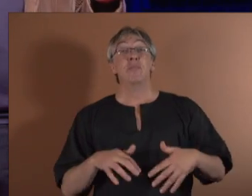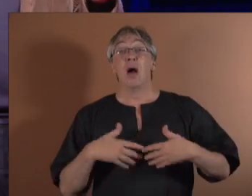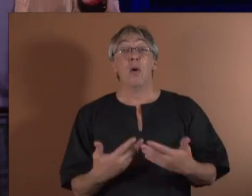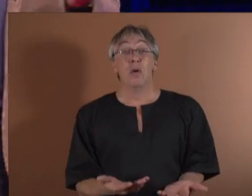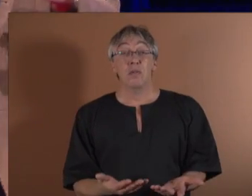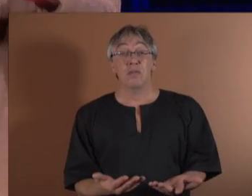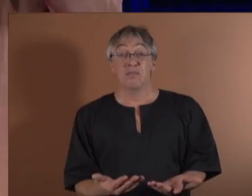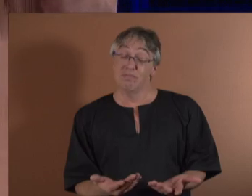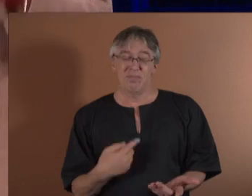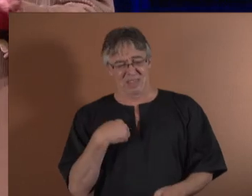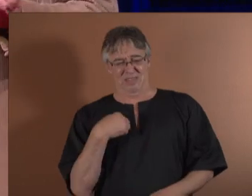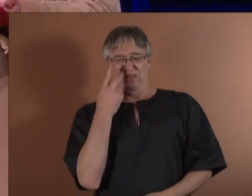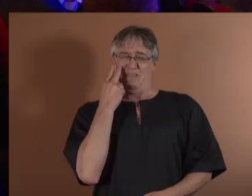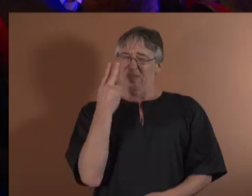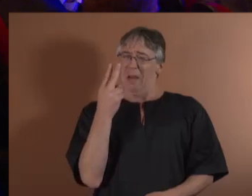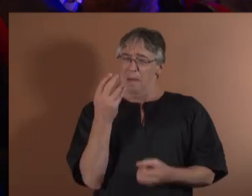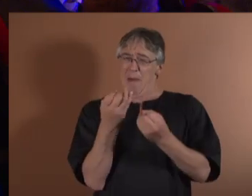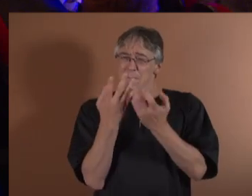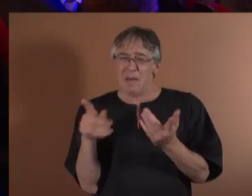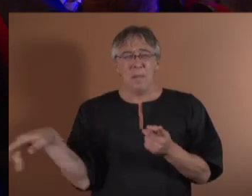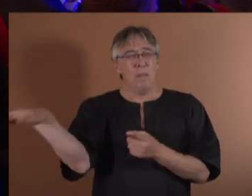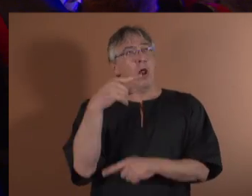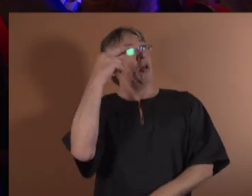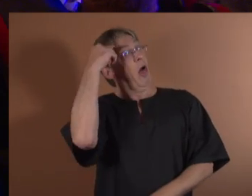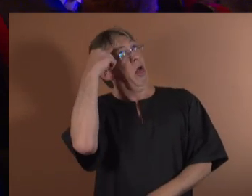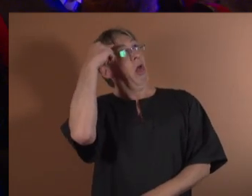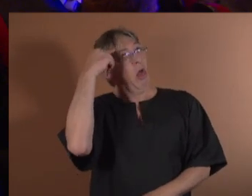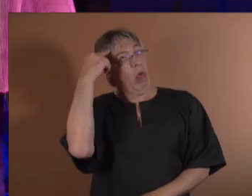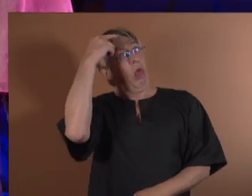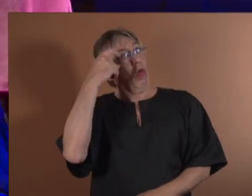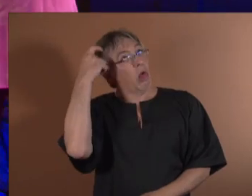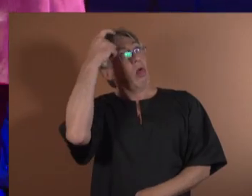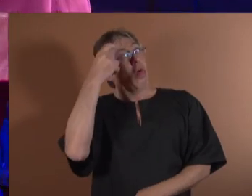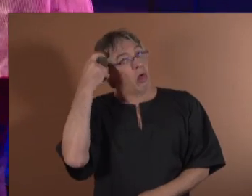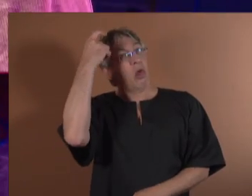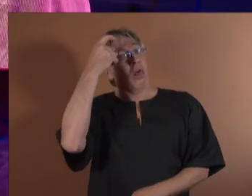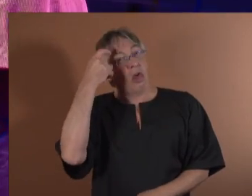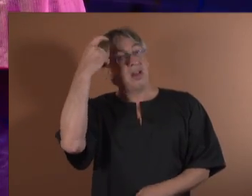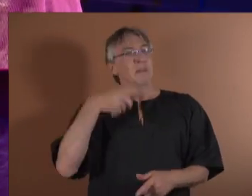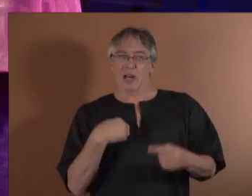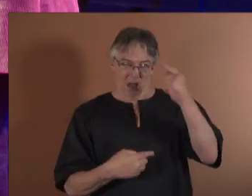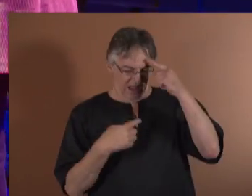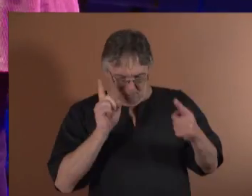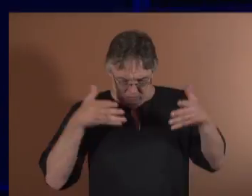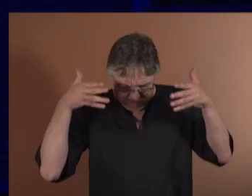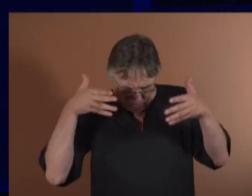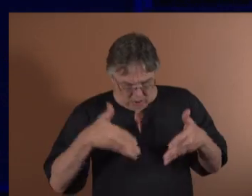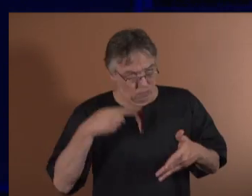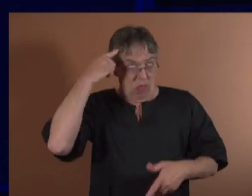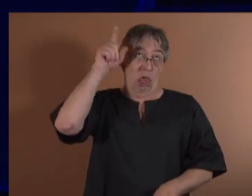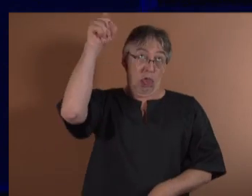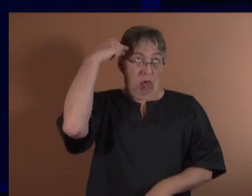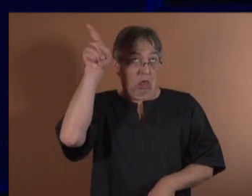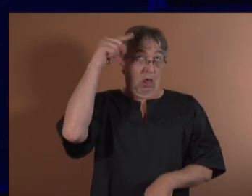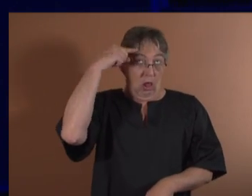have something that is hanging them up, something that they should be thinking about, something that's pulling on their attention, something that's draining their energy. Usually it's